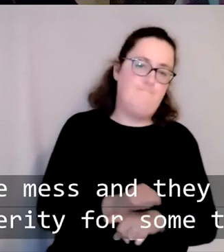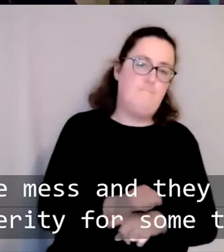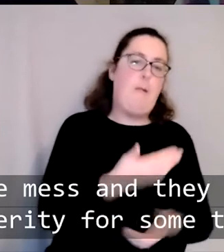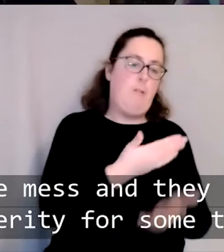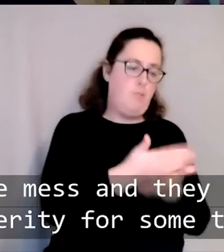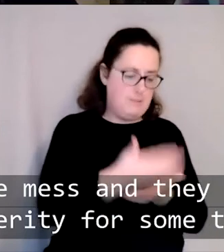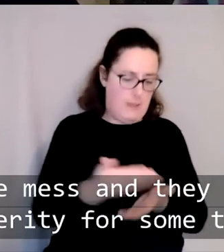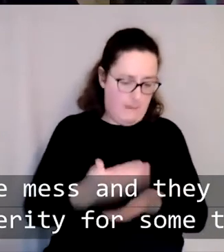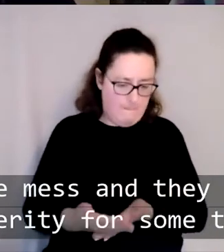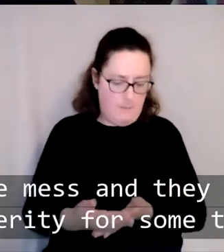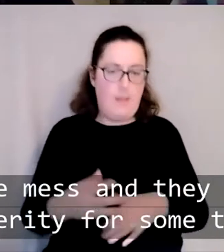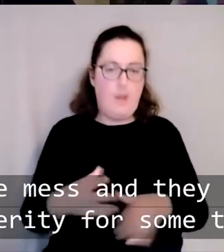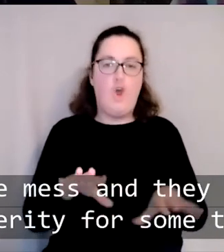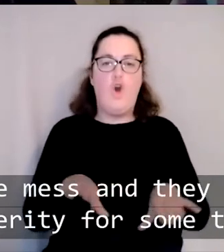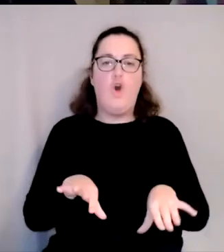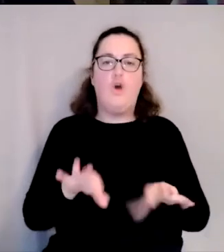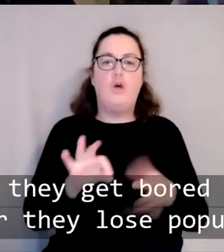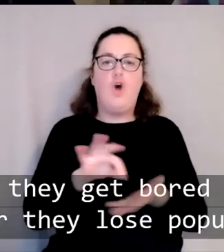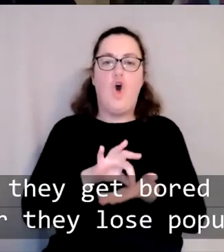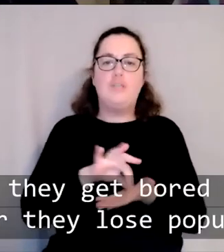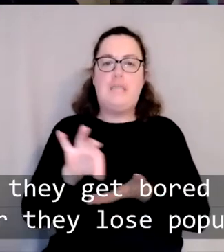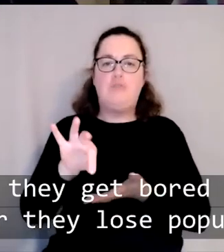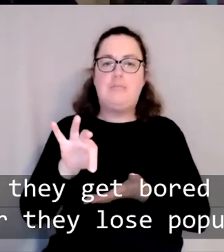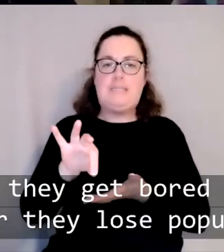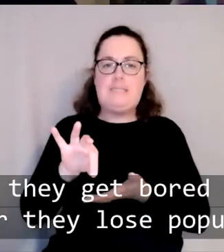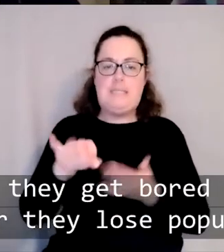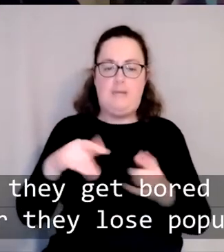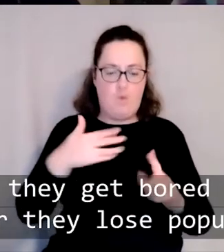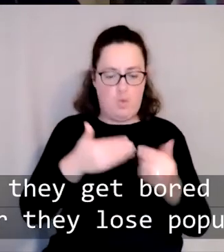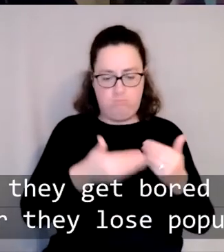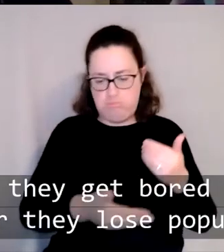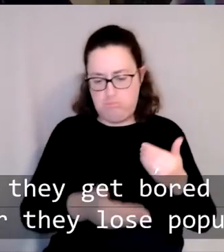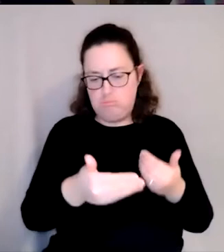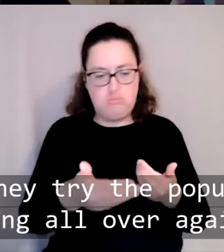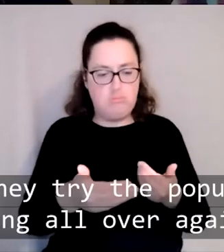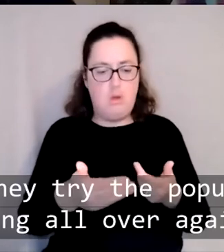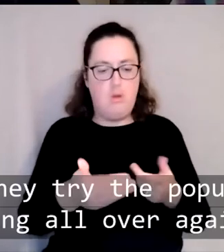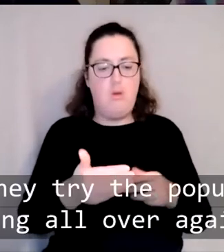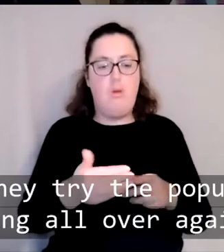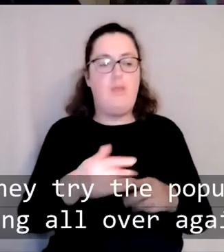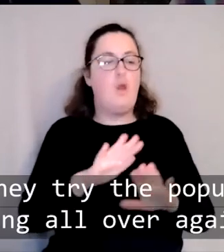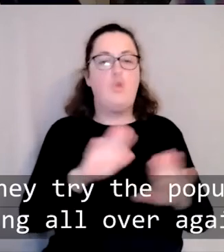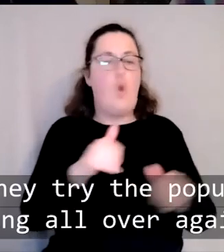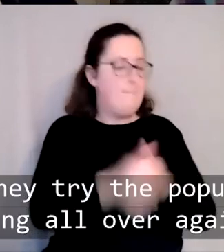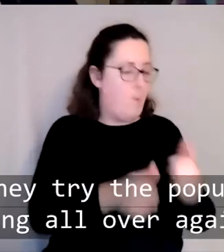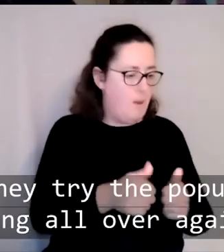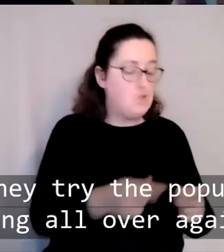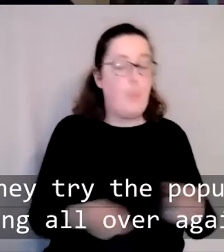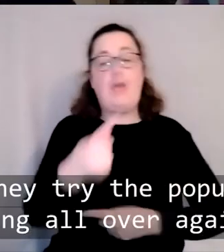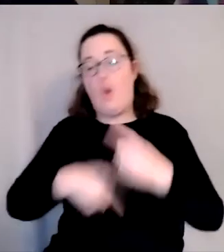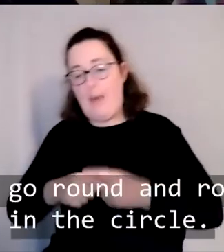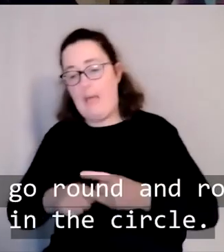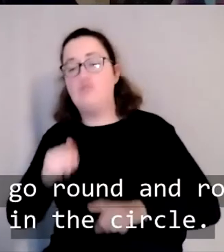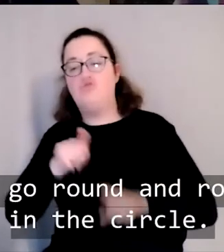then they do austerity for some time, and then they get bored with that, or they lose popularity, so they try the populist thing all over